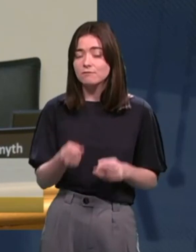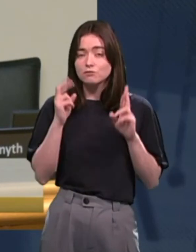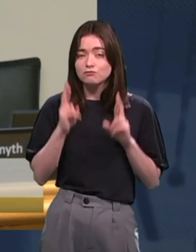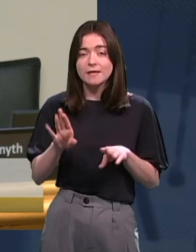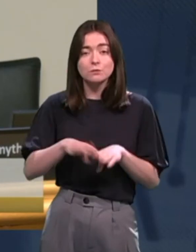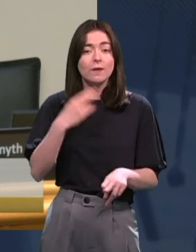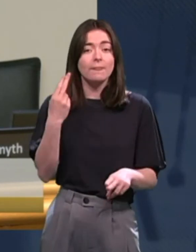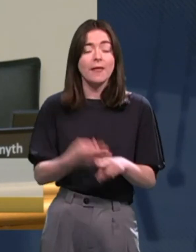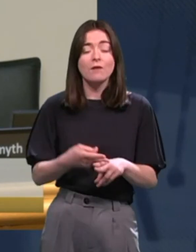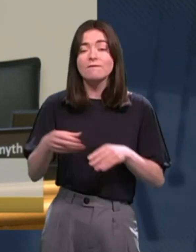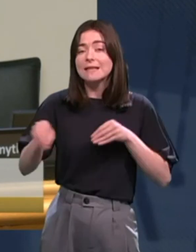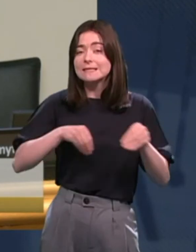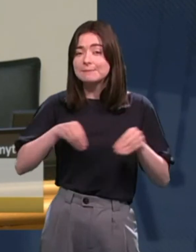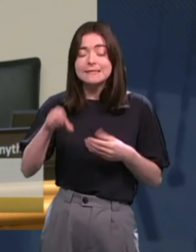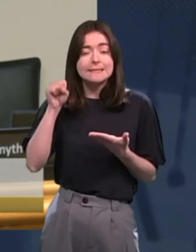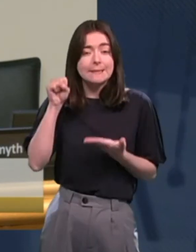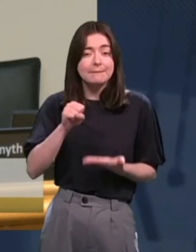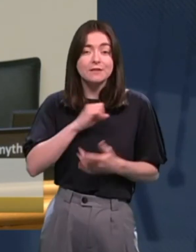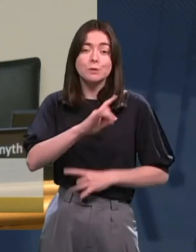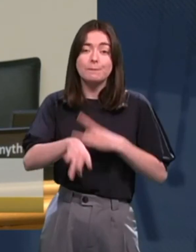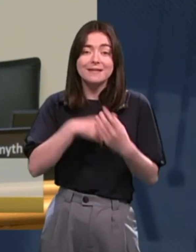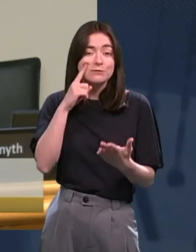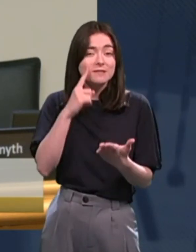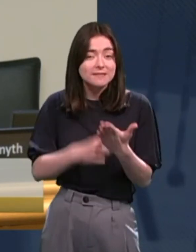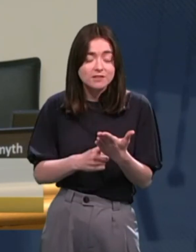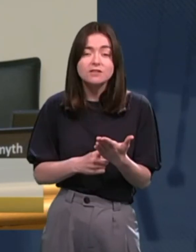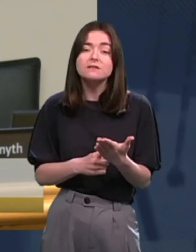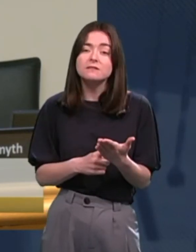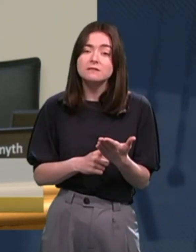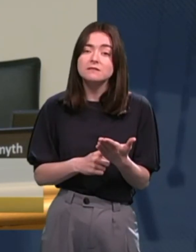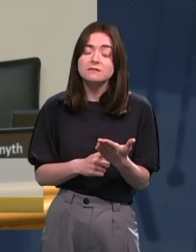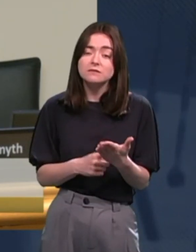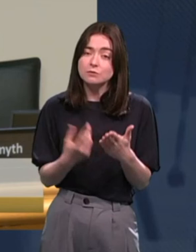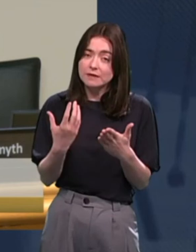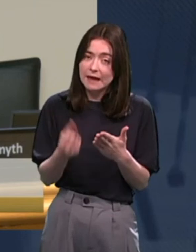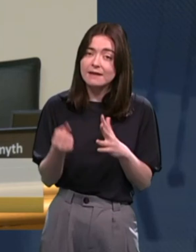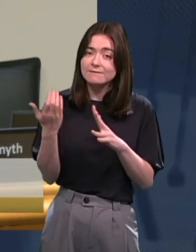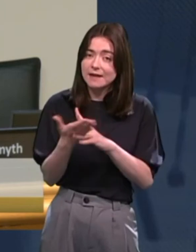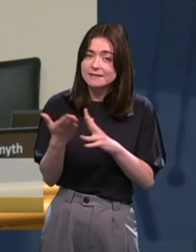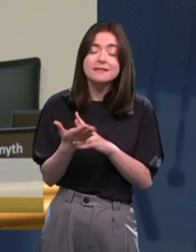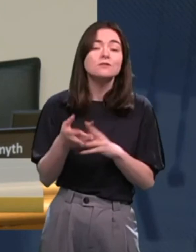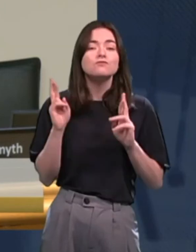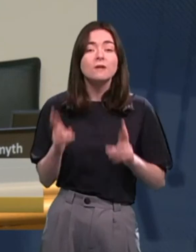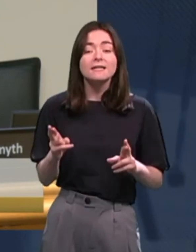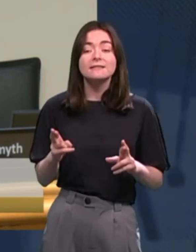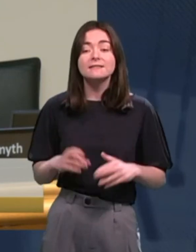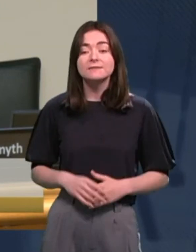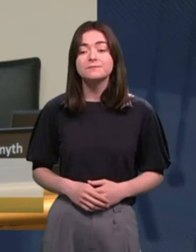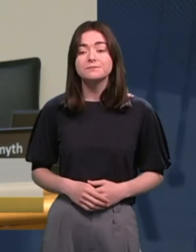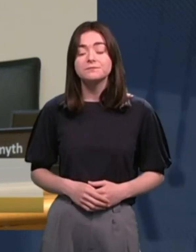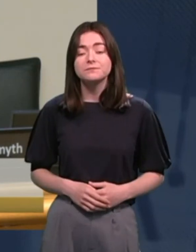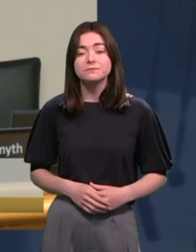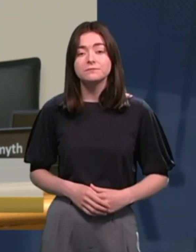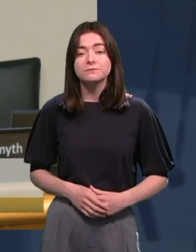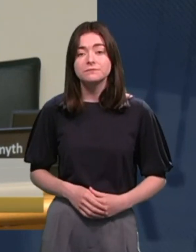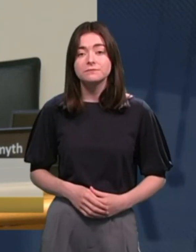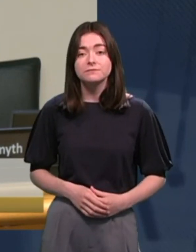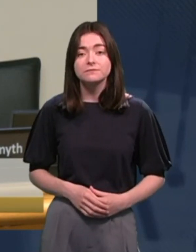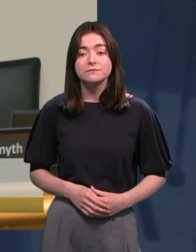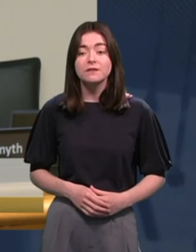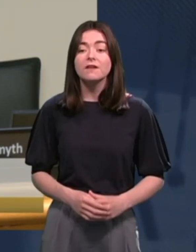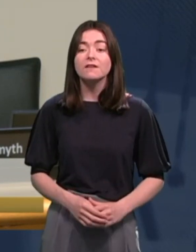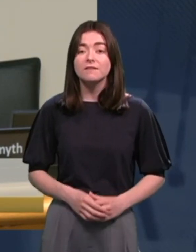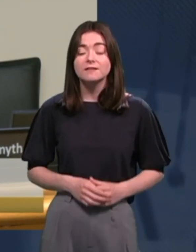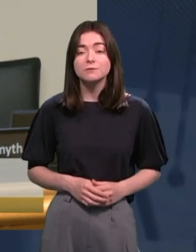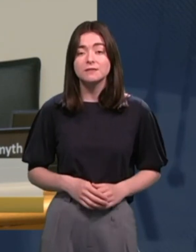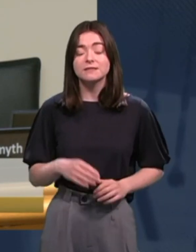flexibility in the budgets to make those choices, to give you the rights. And that's really what the system has been finding it difficult